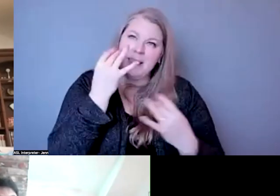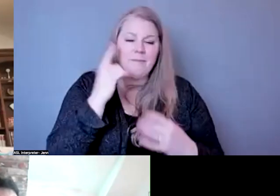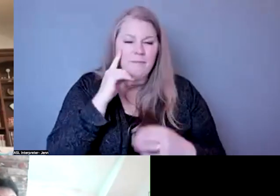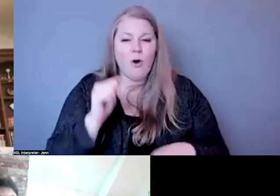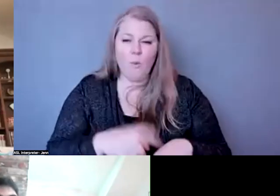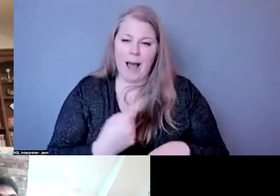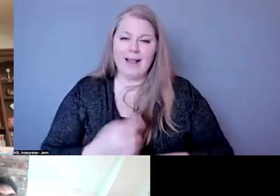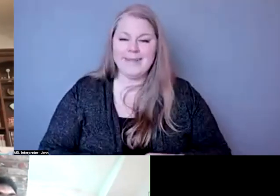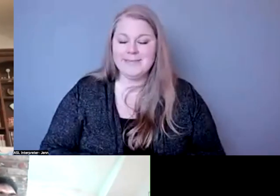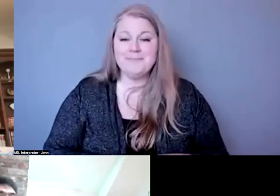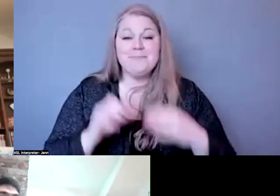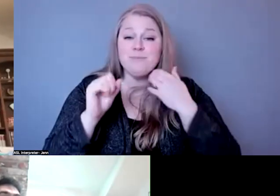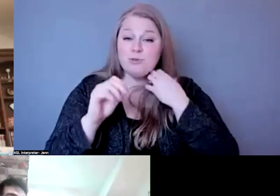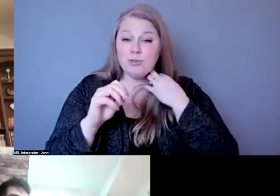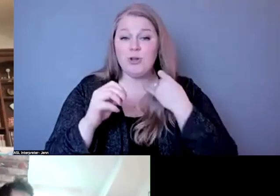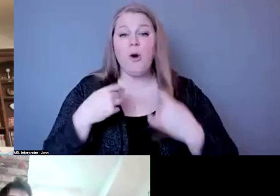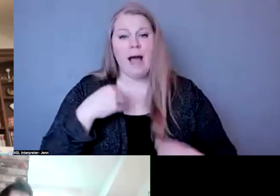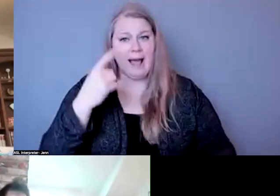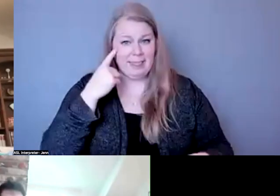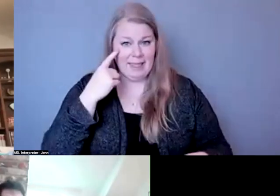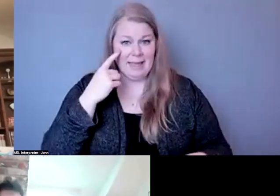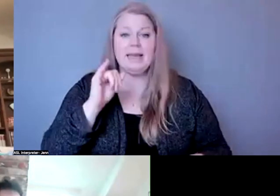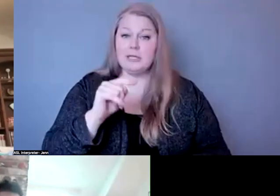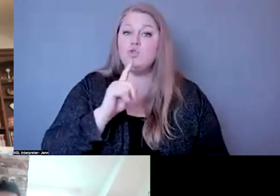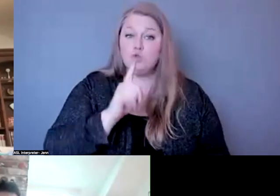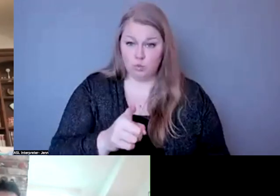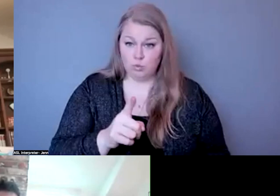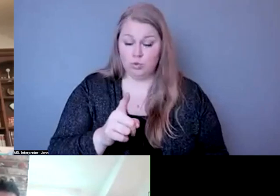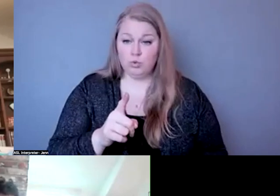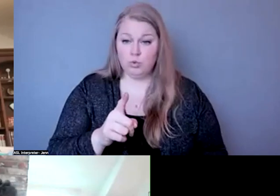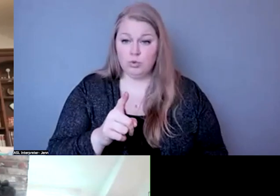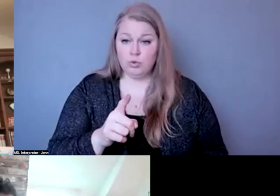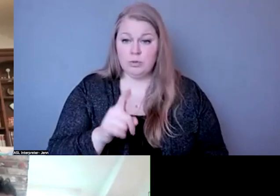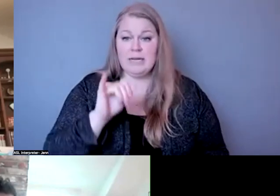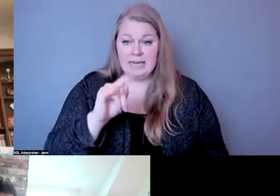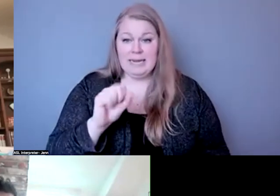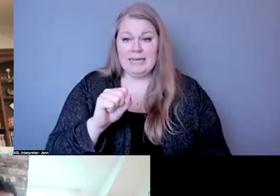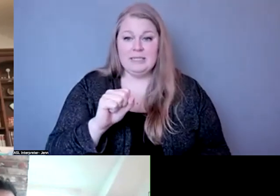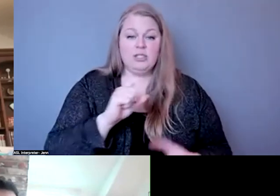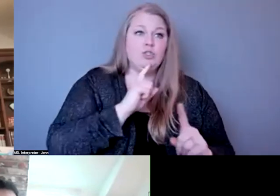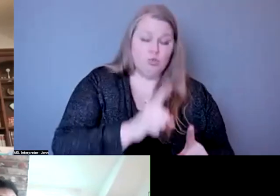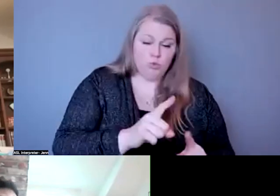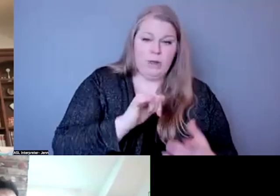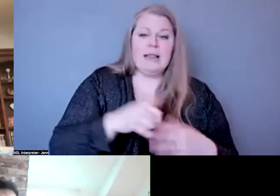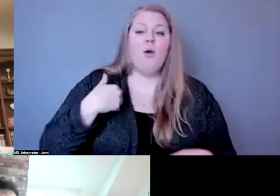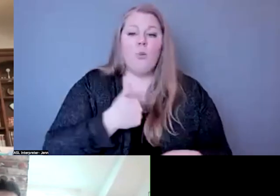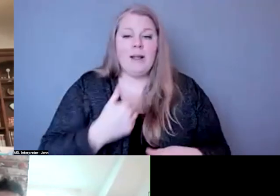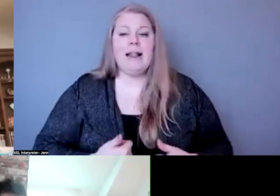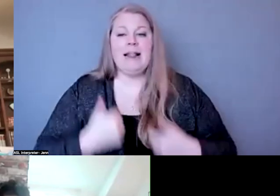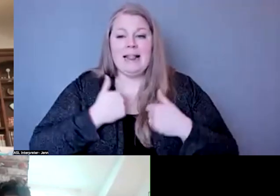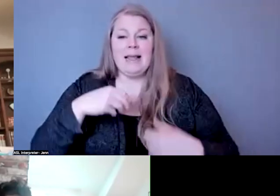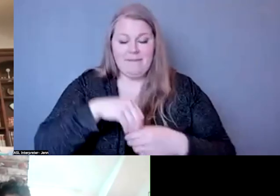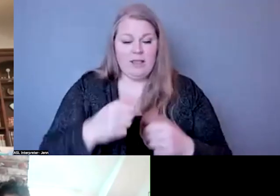some time. So I believe it to be true that it is simultaneously true that we live in the